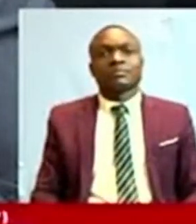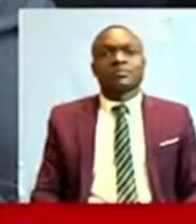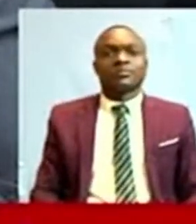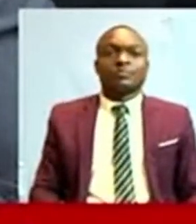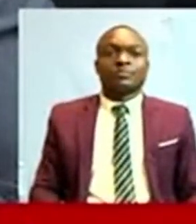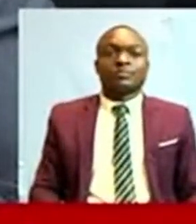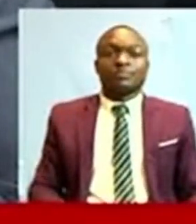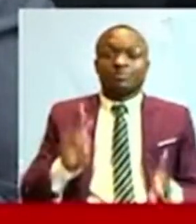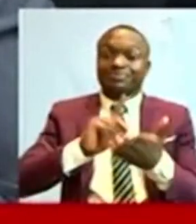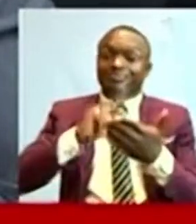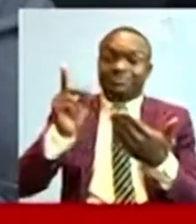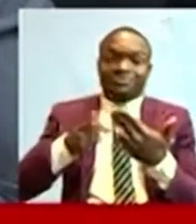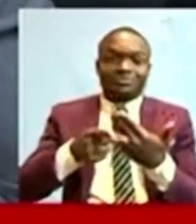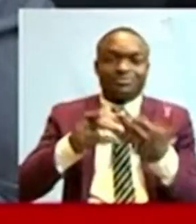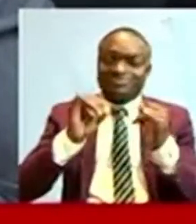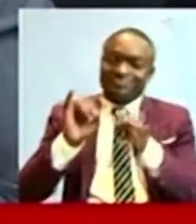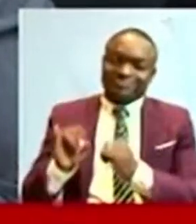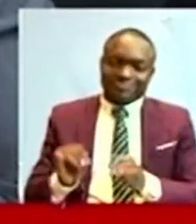schedule